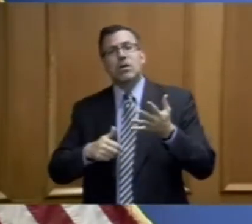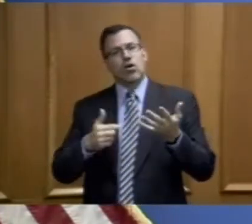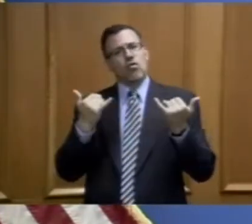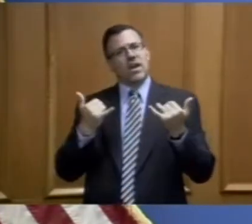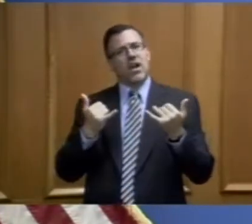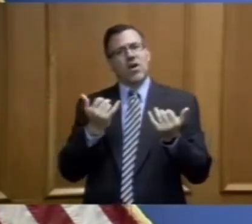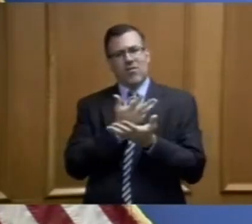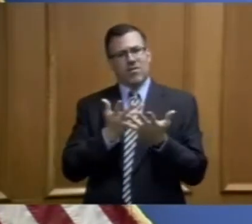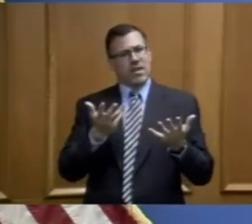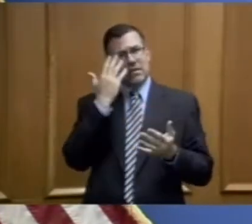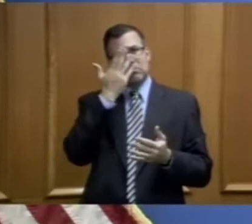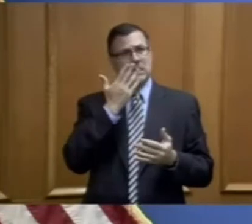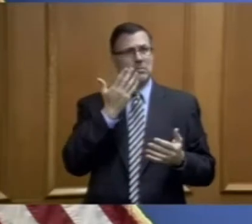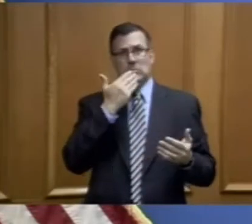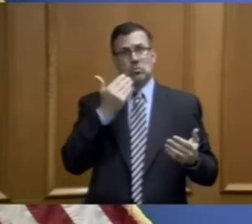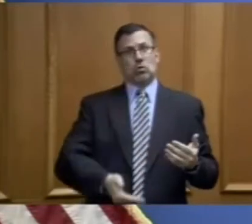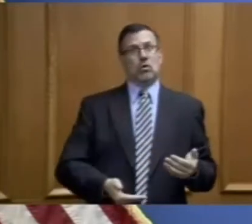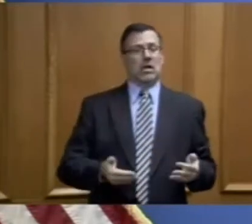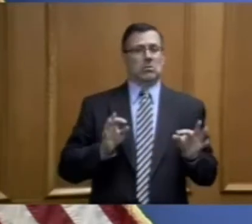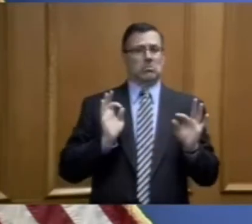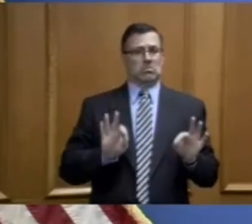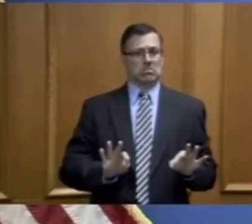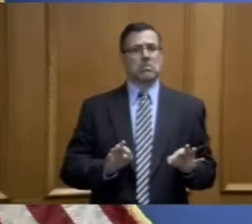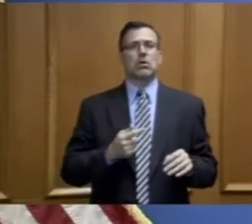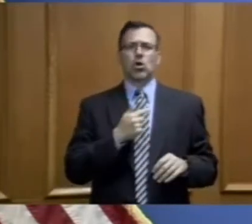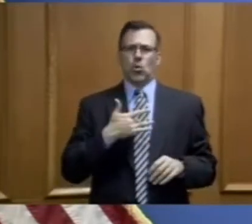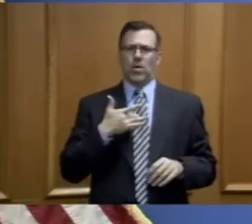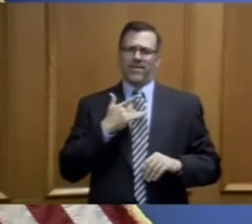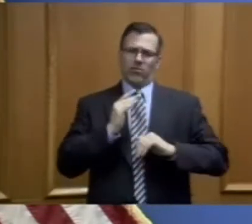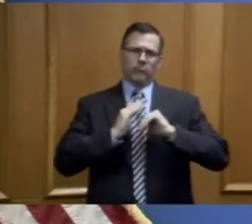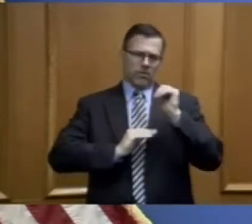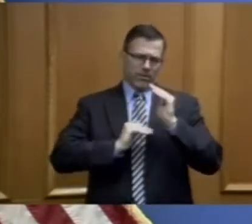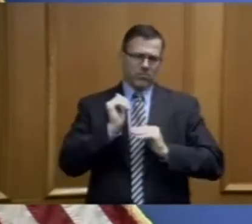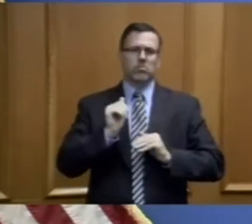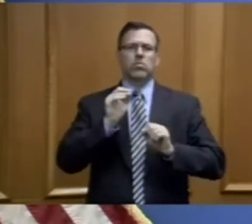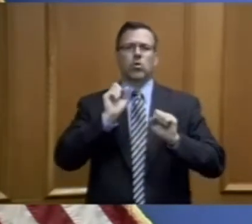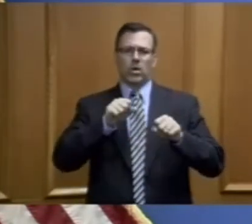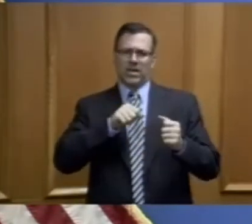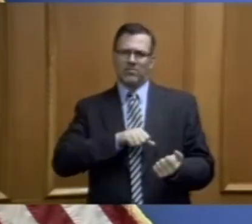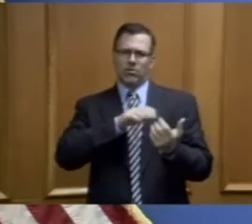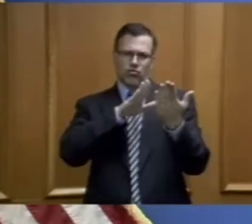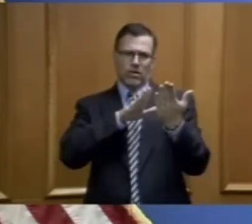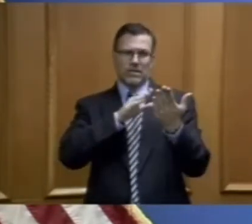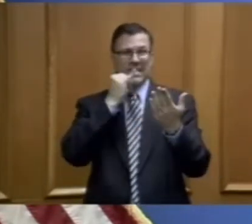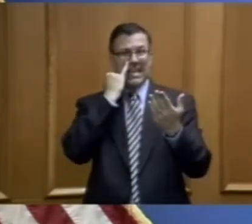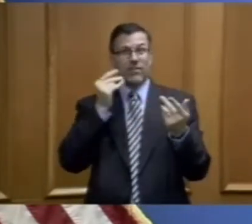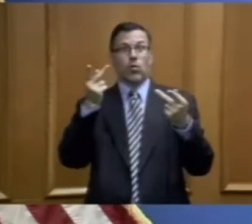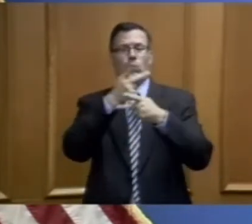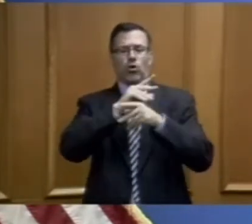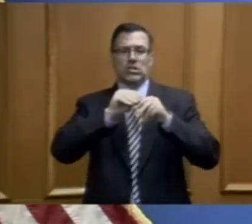in our state. So we feel confident that we can address outbreaks wherever they happen.